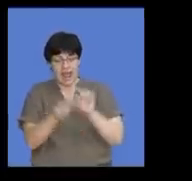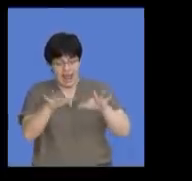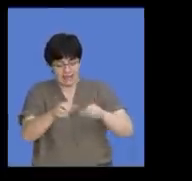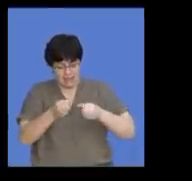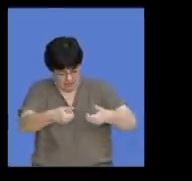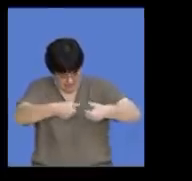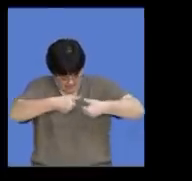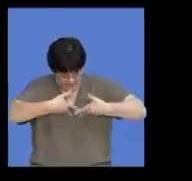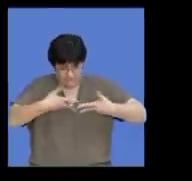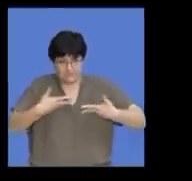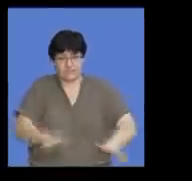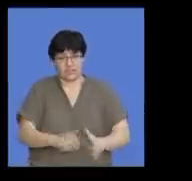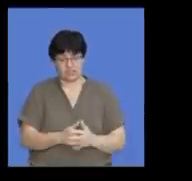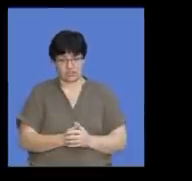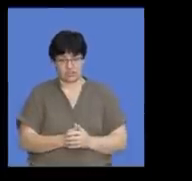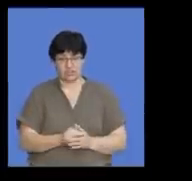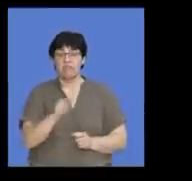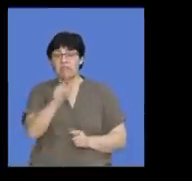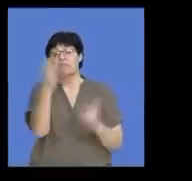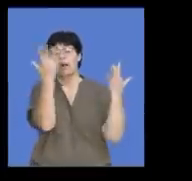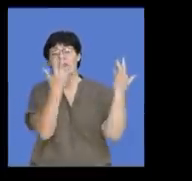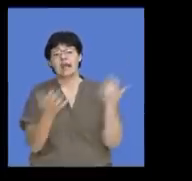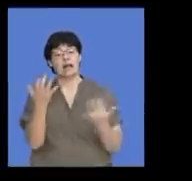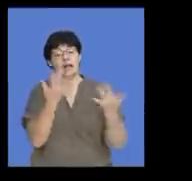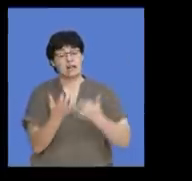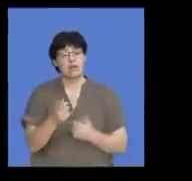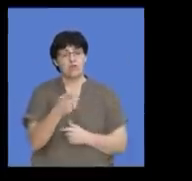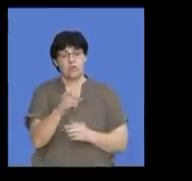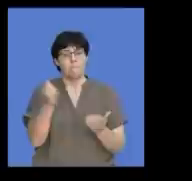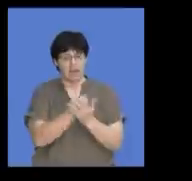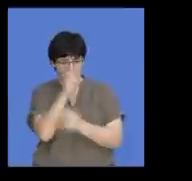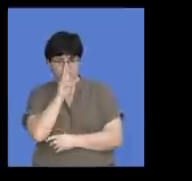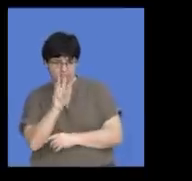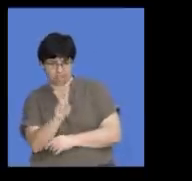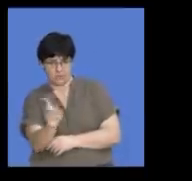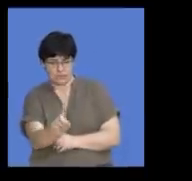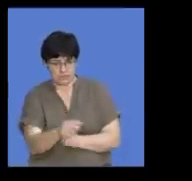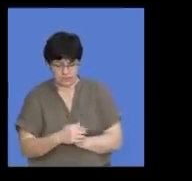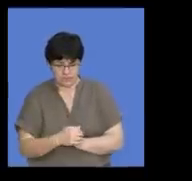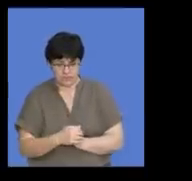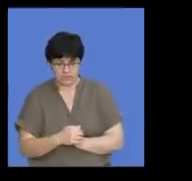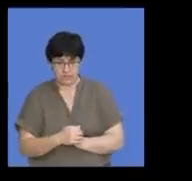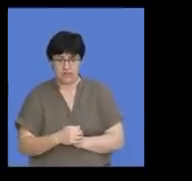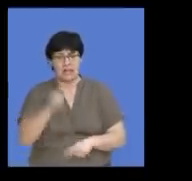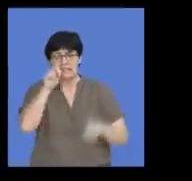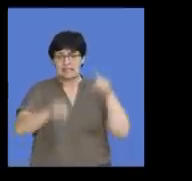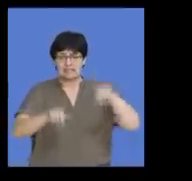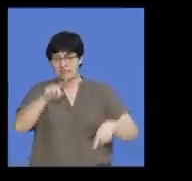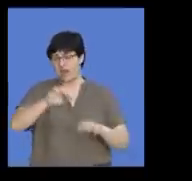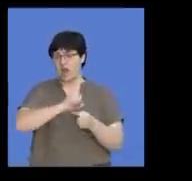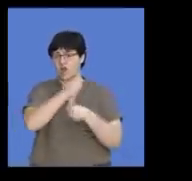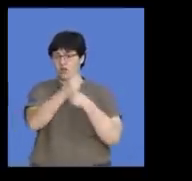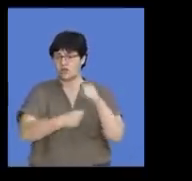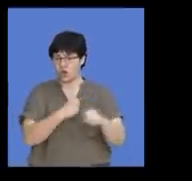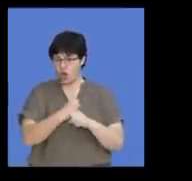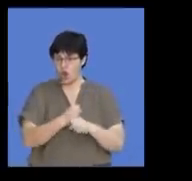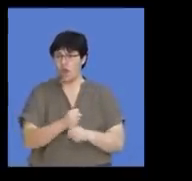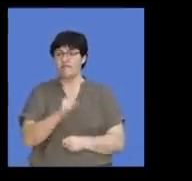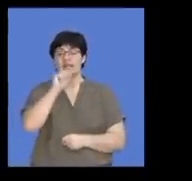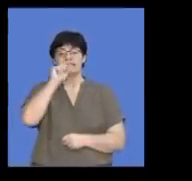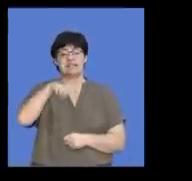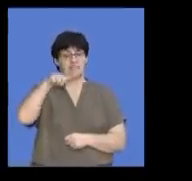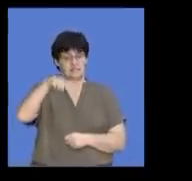examination. When you are calculating, you should note the following. When it comes to difference in years, we've got an answer of